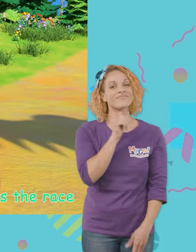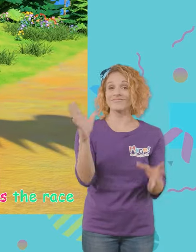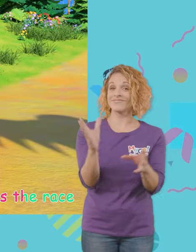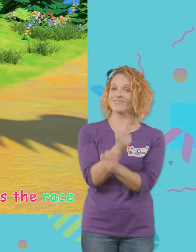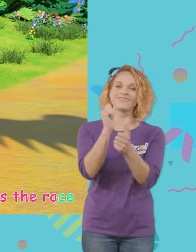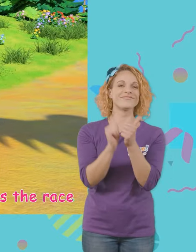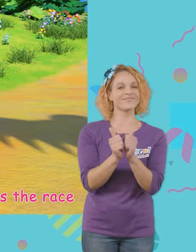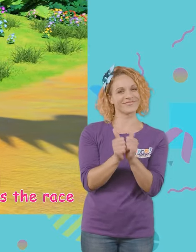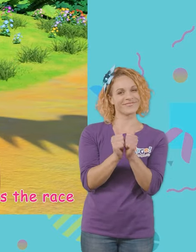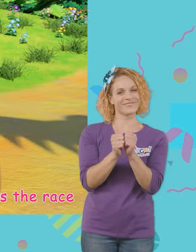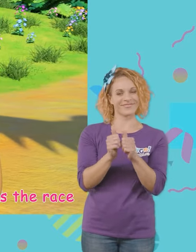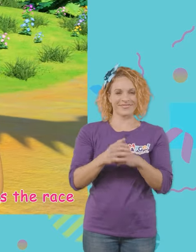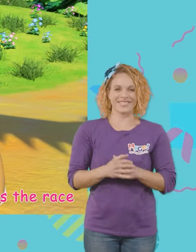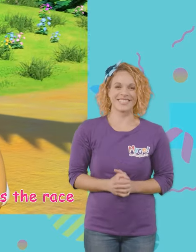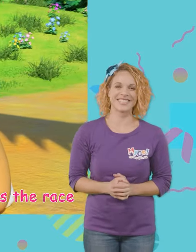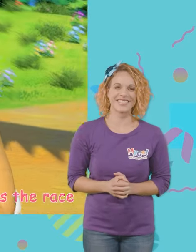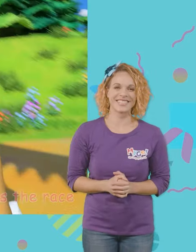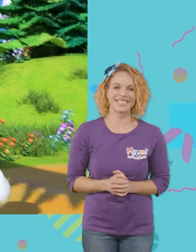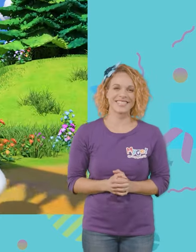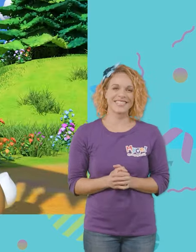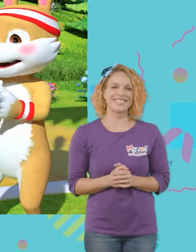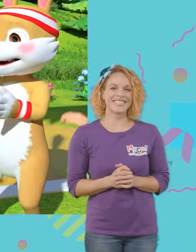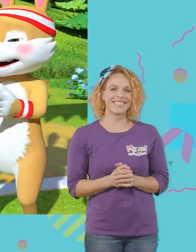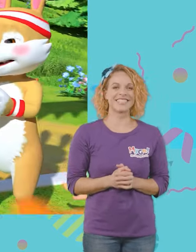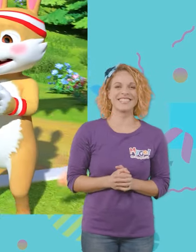and steady wins the race We win so free